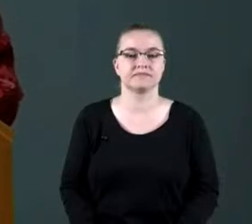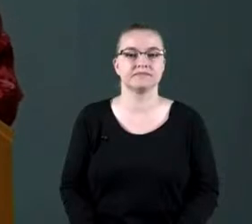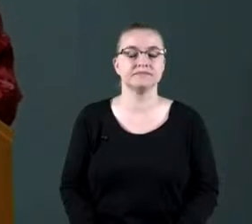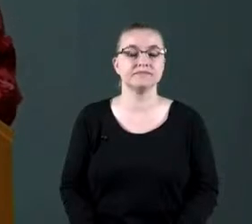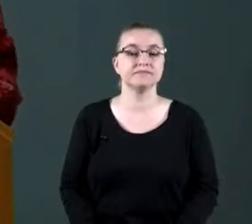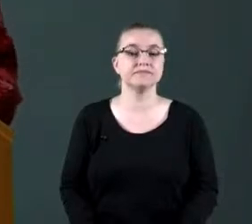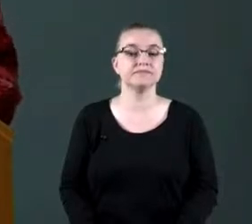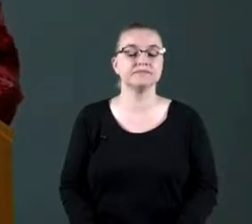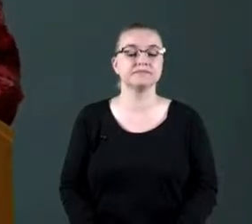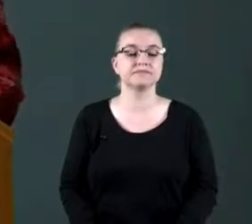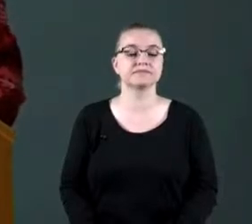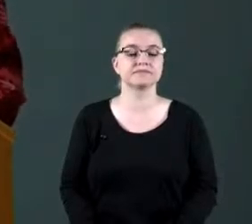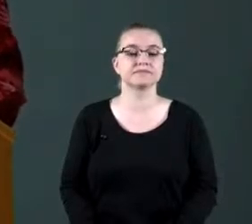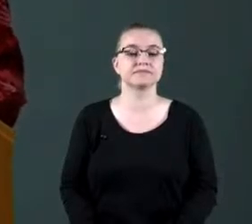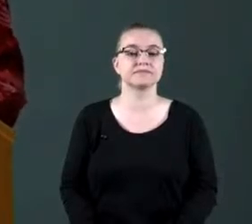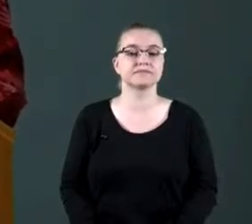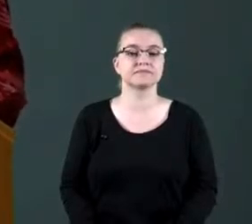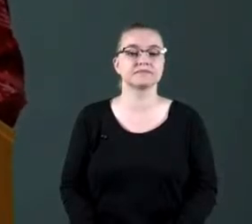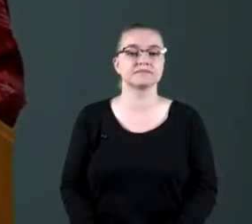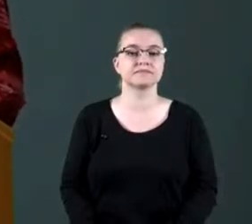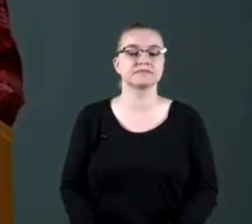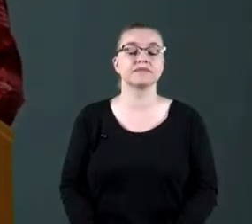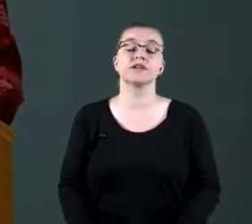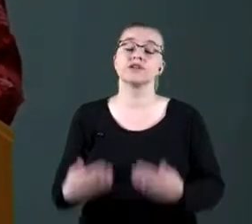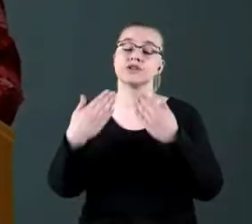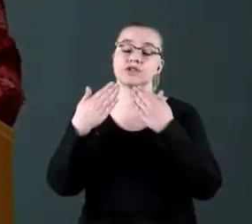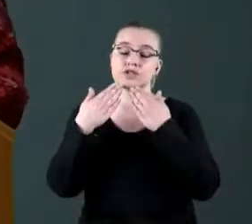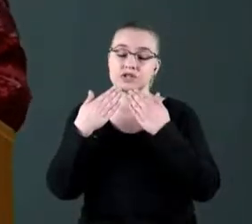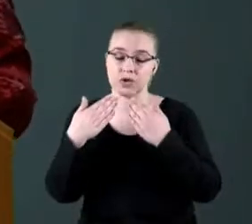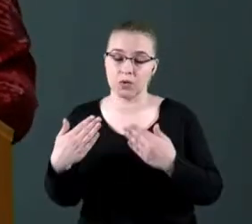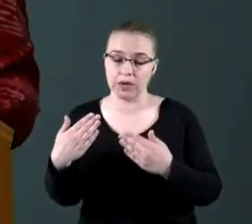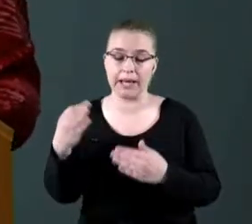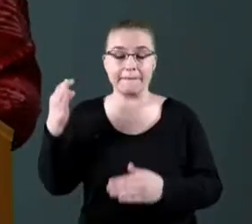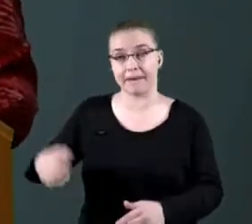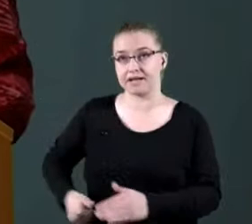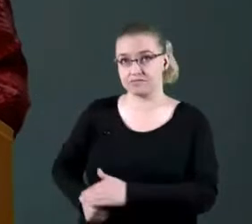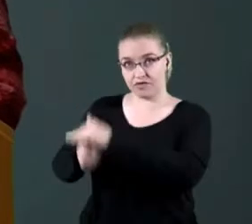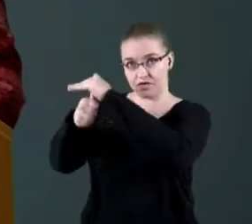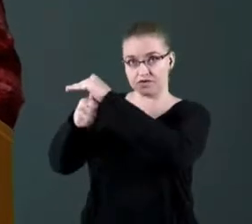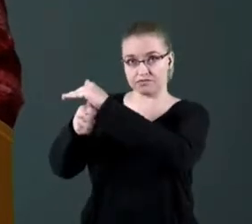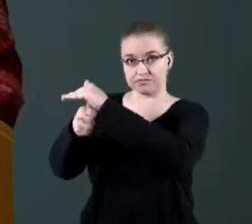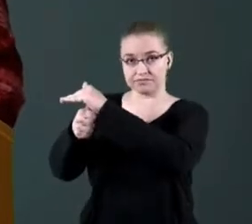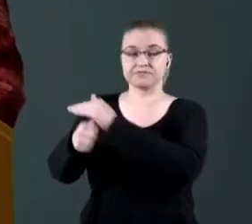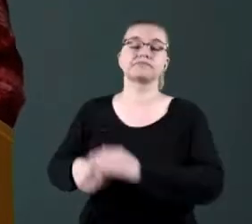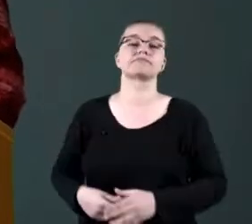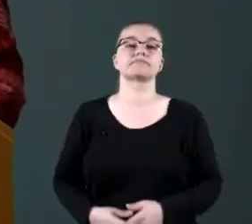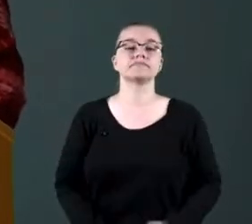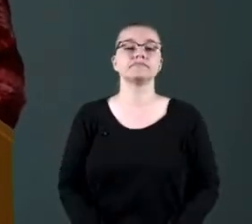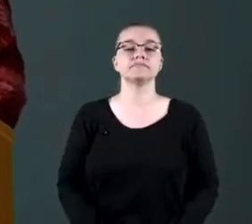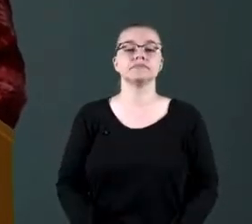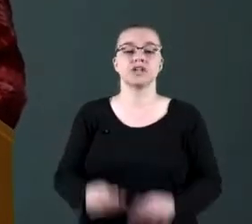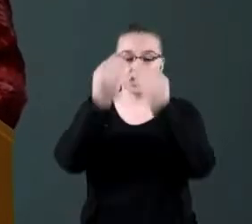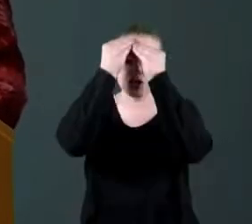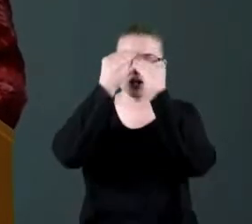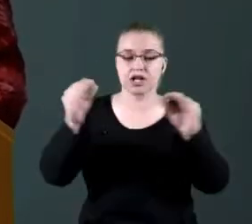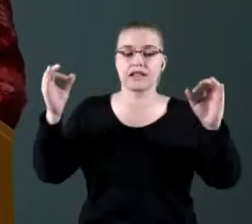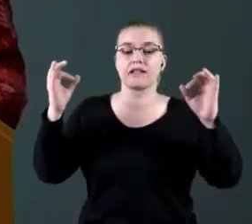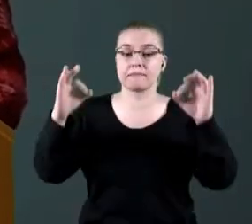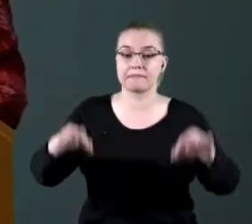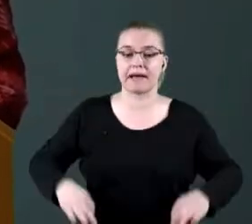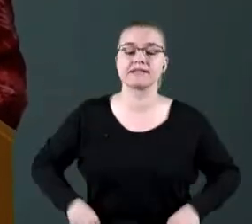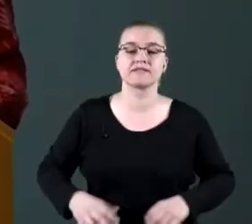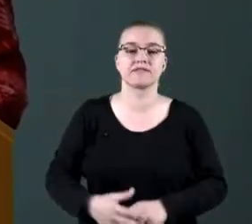Thank you, Madam Chair. Distinguished guests, fellow panelists, ladies and gentlemen, Assalamualaikum,